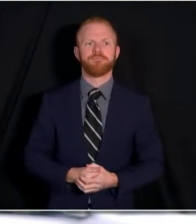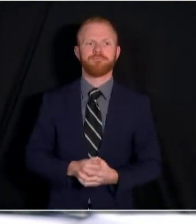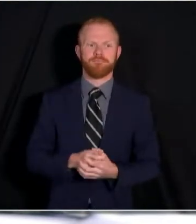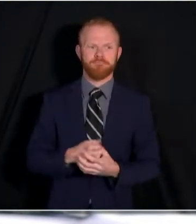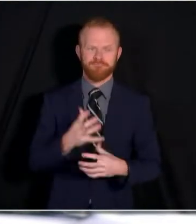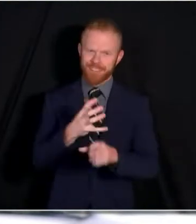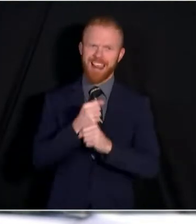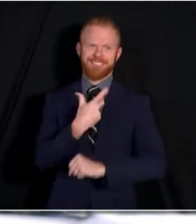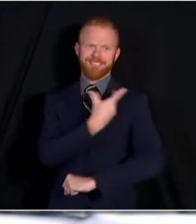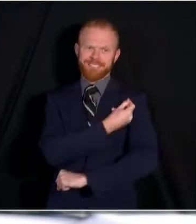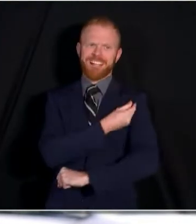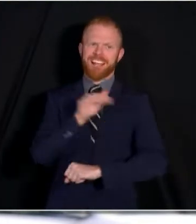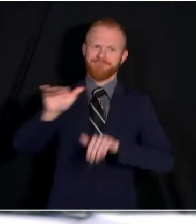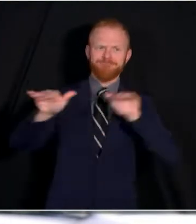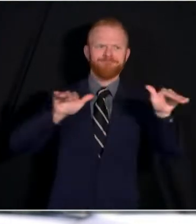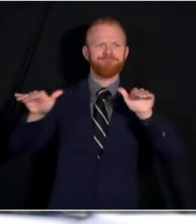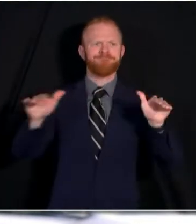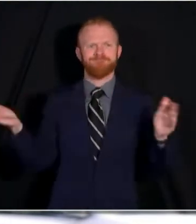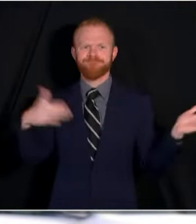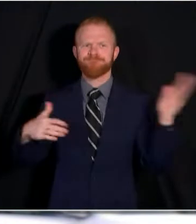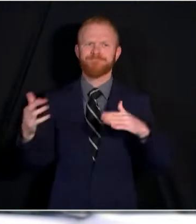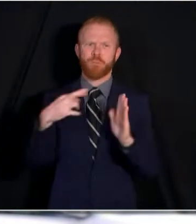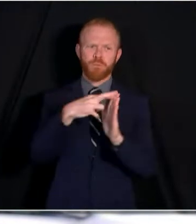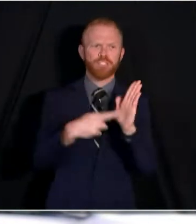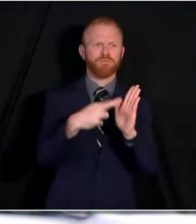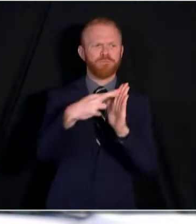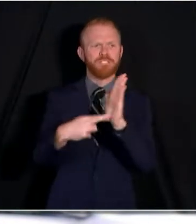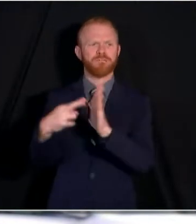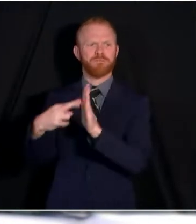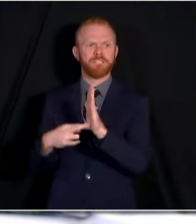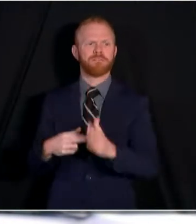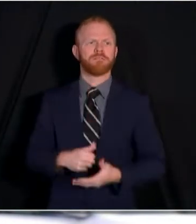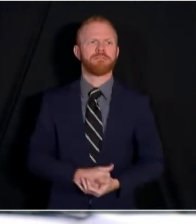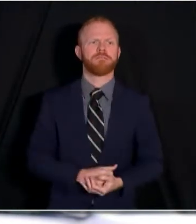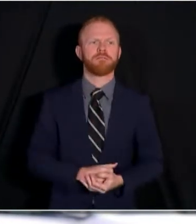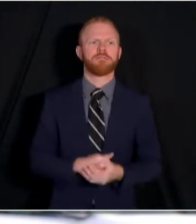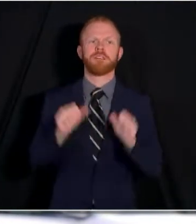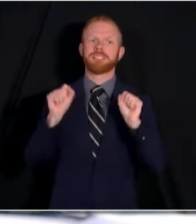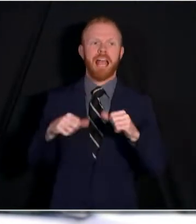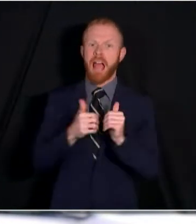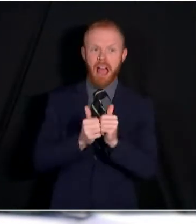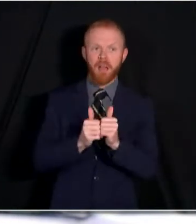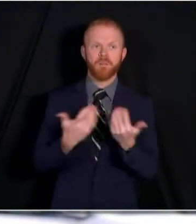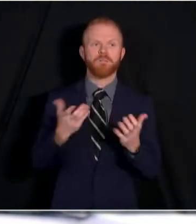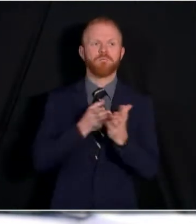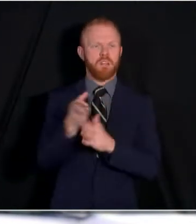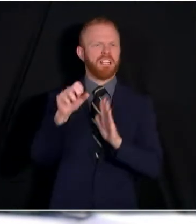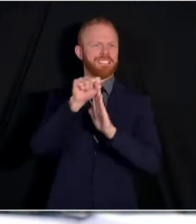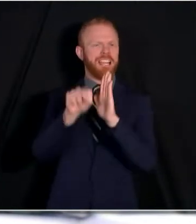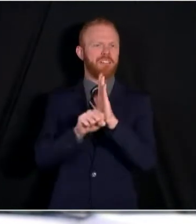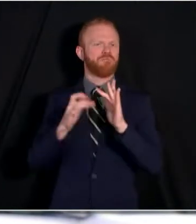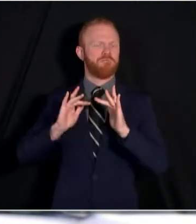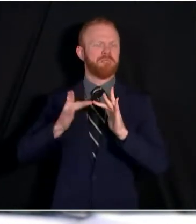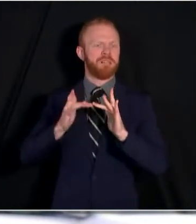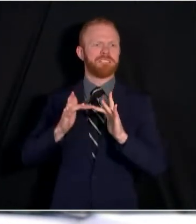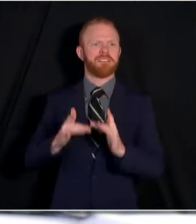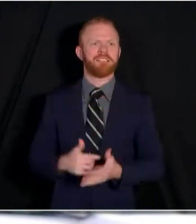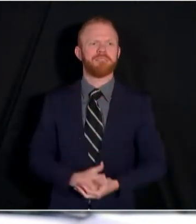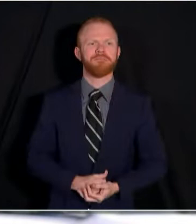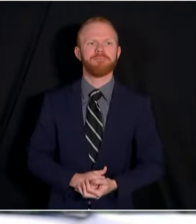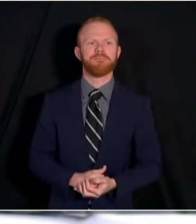registered. You can do that through the state site at